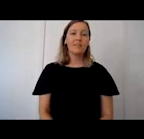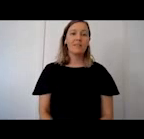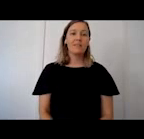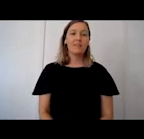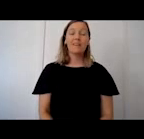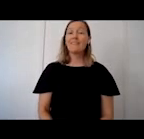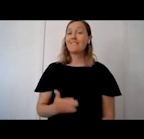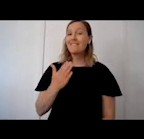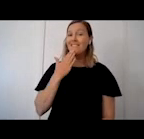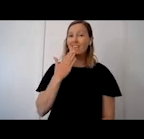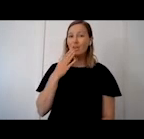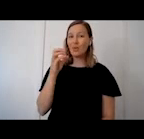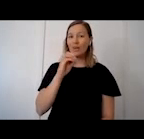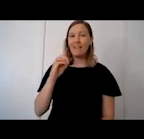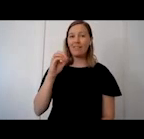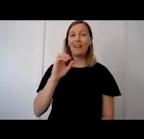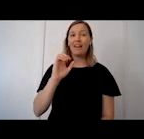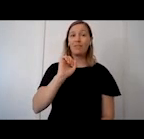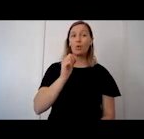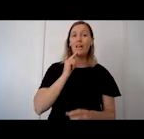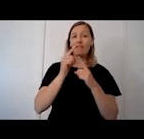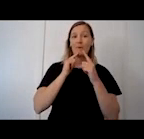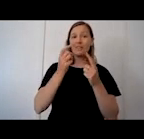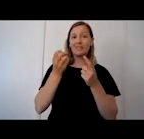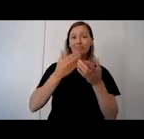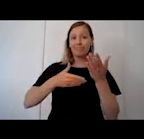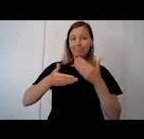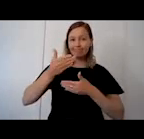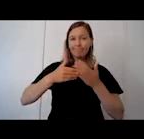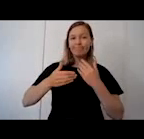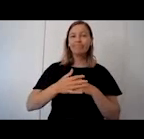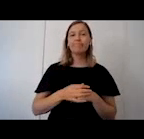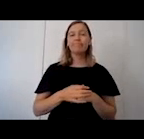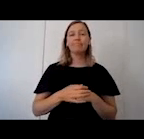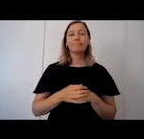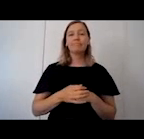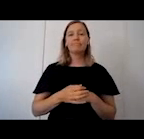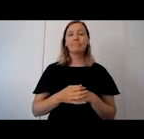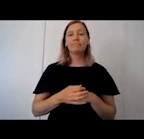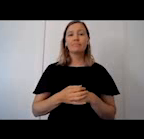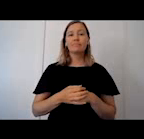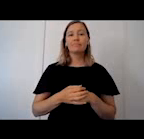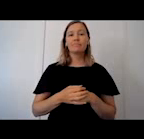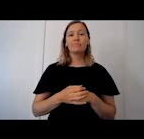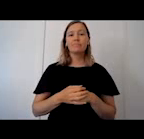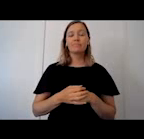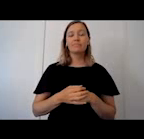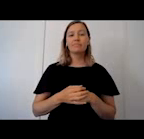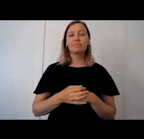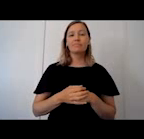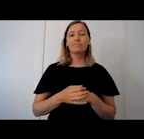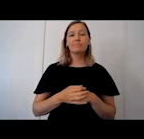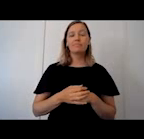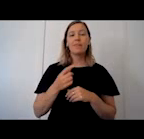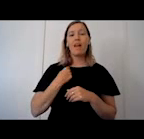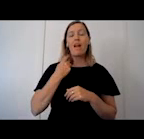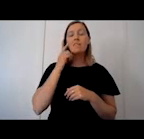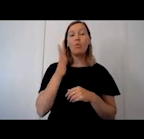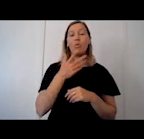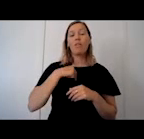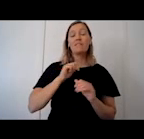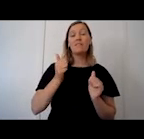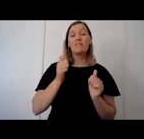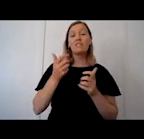And thank you, Olivia, for what information you shared. Again, I think we've all been discussing this to some degree about